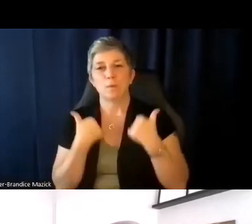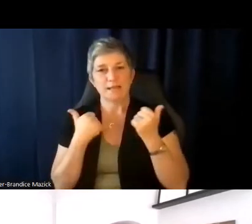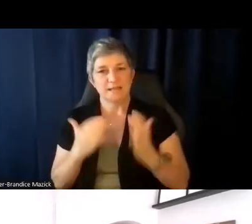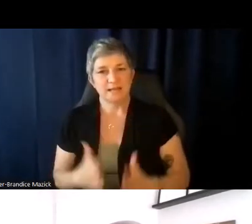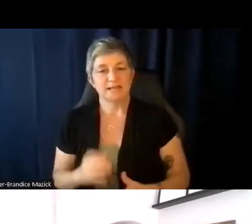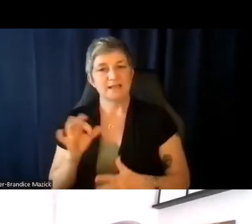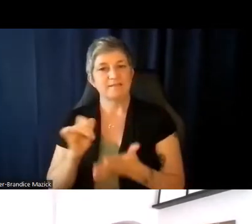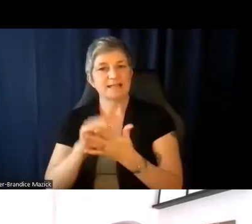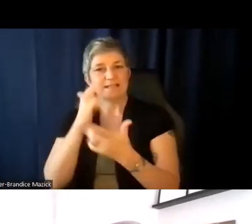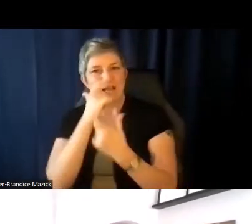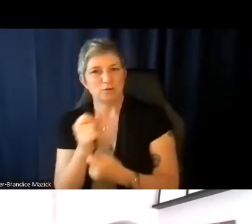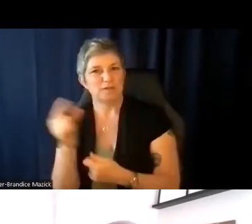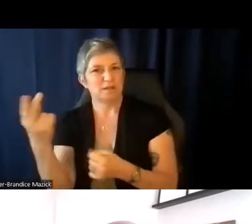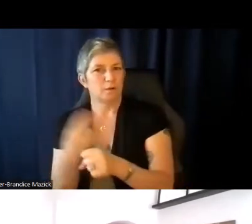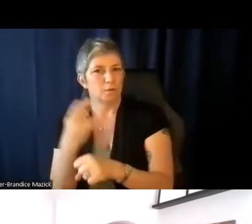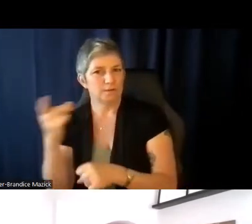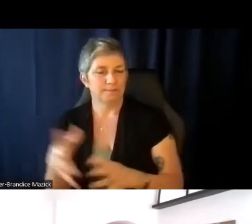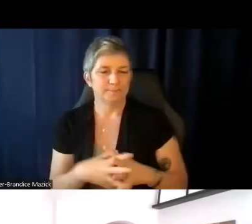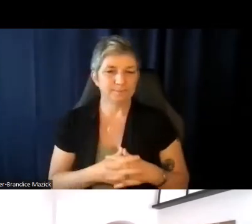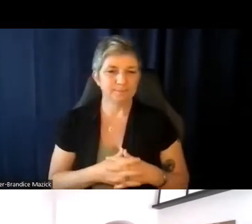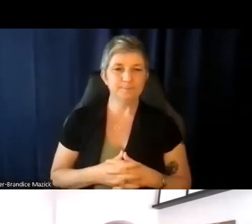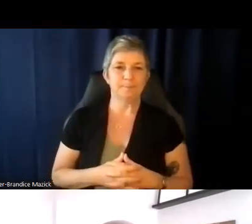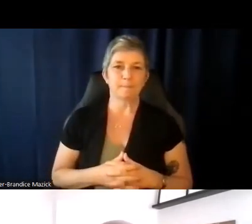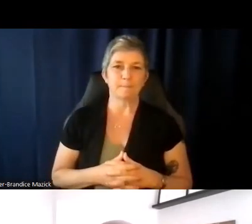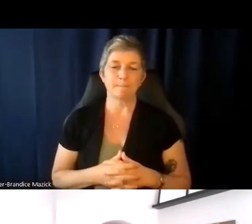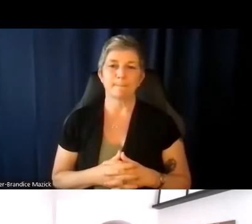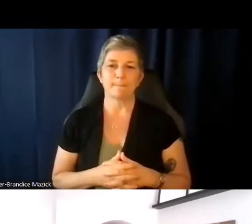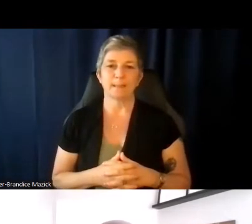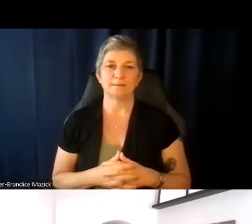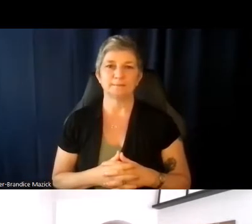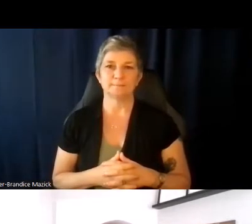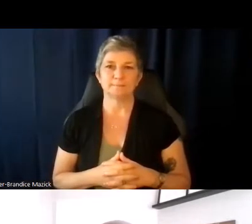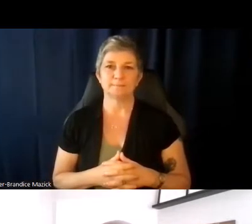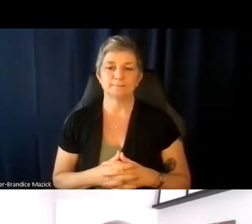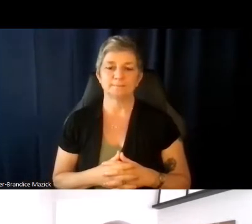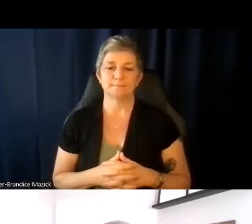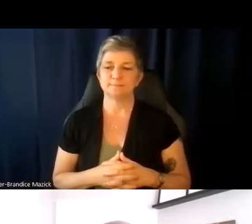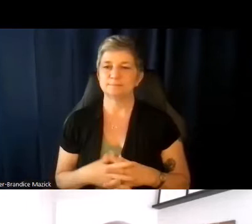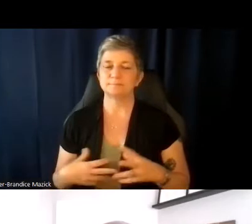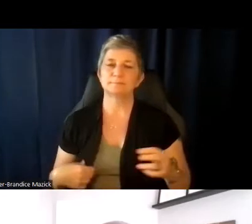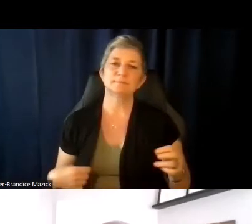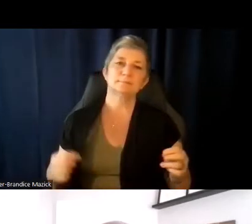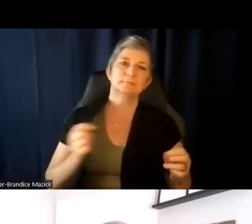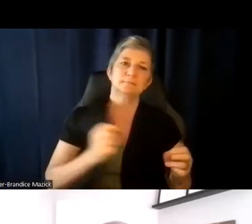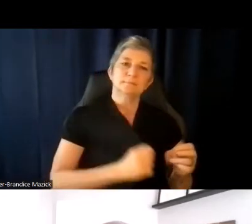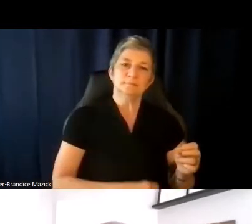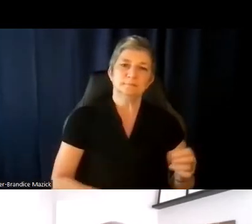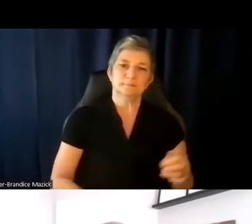that they're asserting.